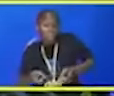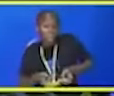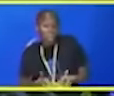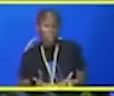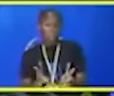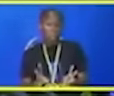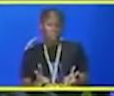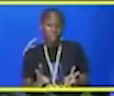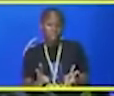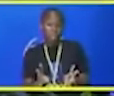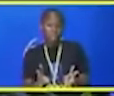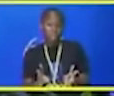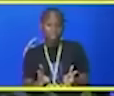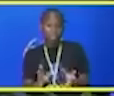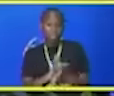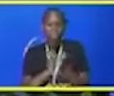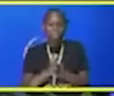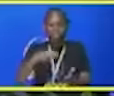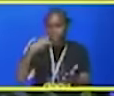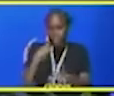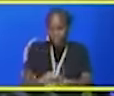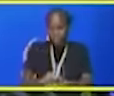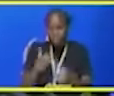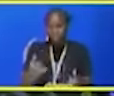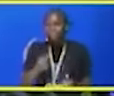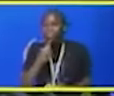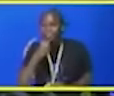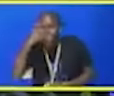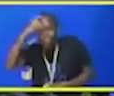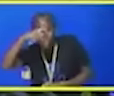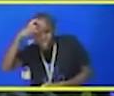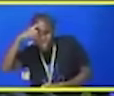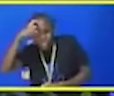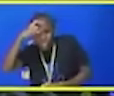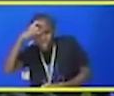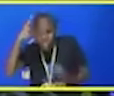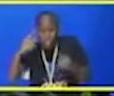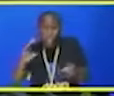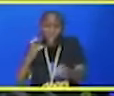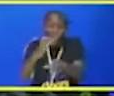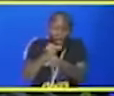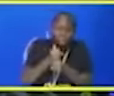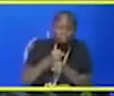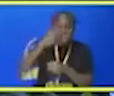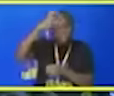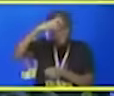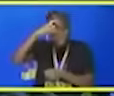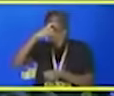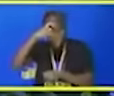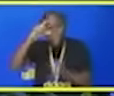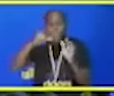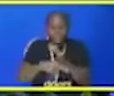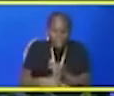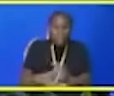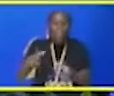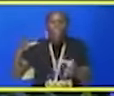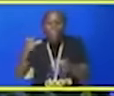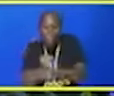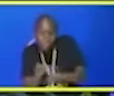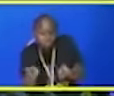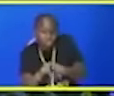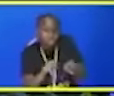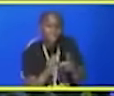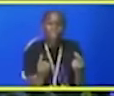wisdom is the principal thing. Is that in our Bibles? It said, get wisdom, and in all your getting, get understanding. Exalt her and she